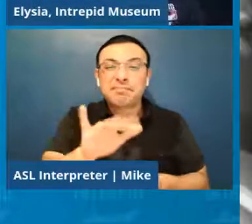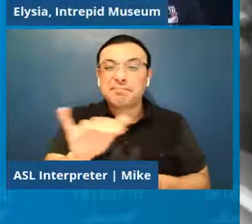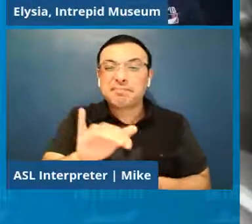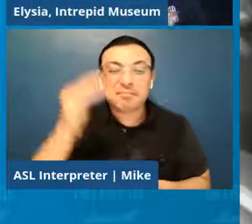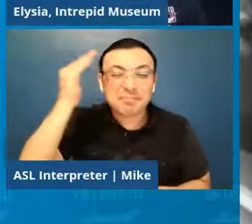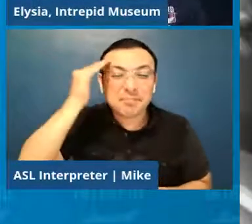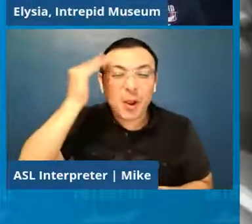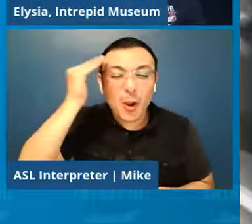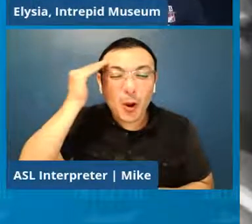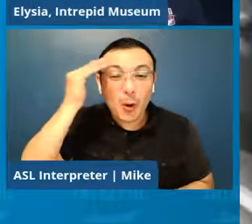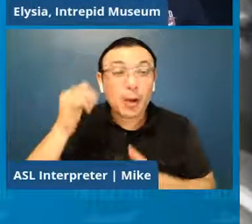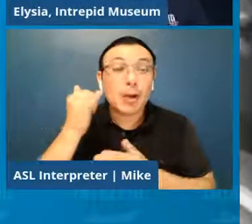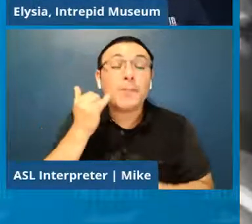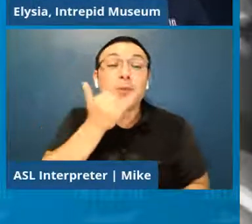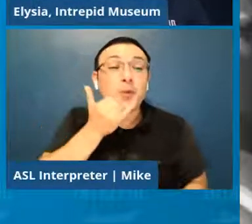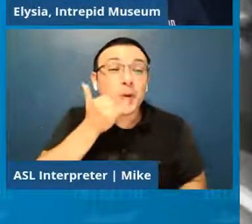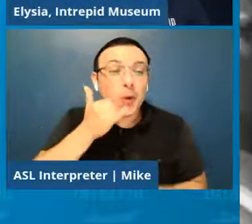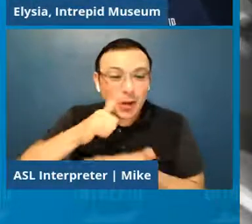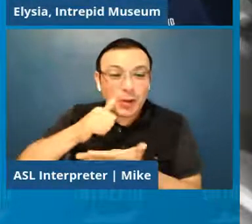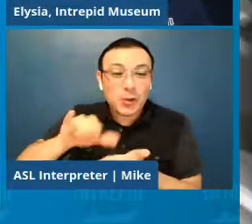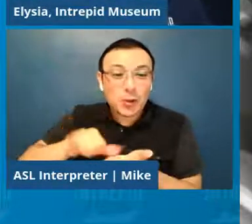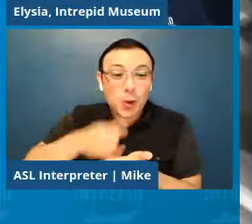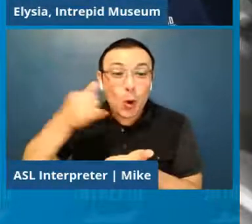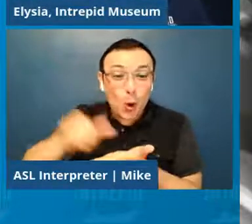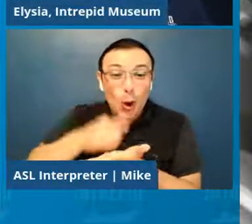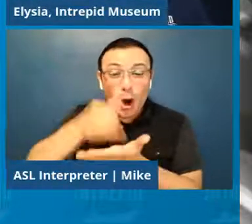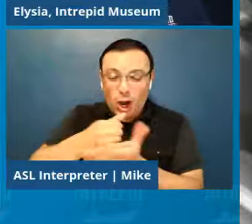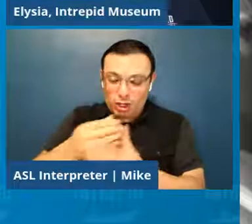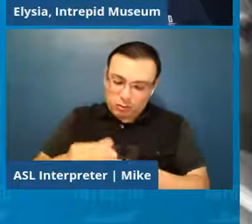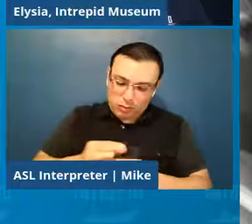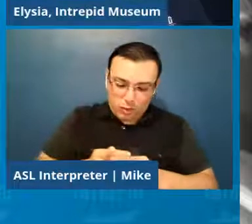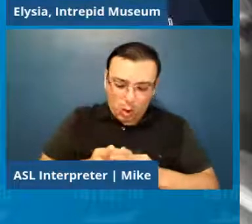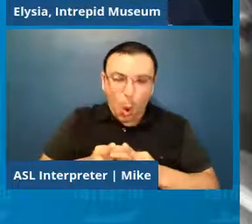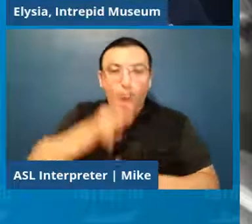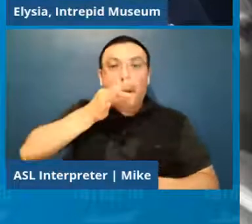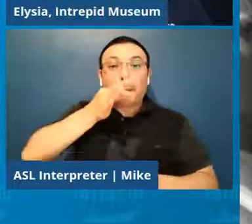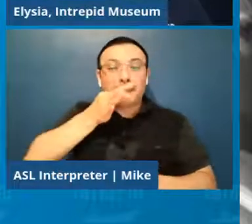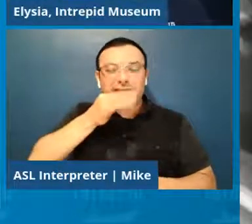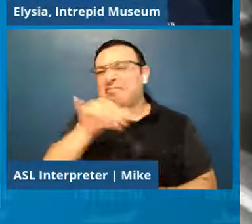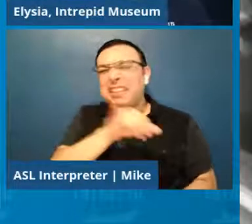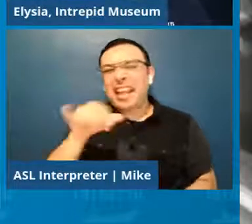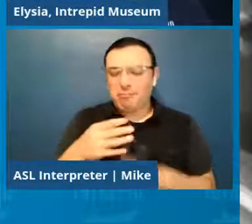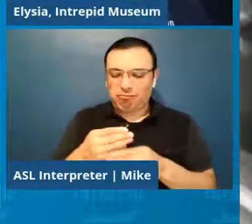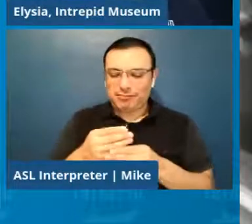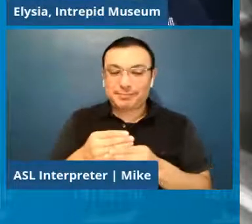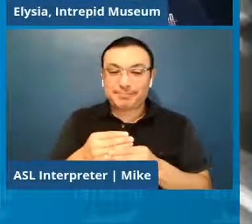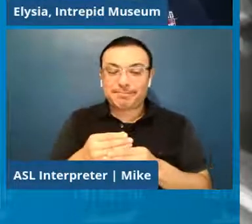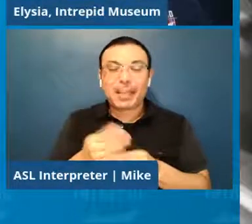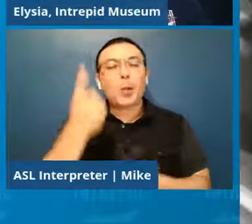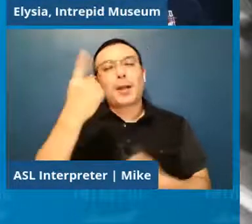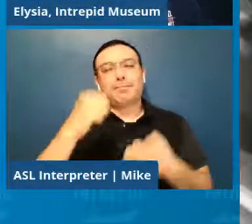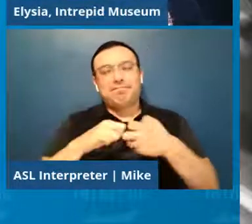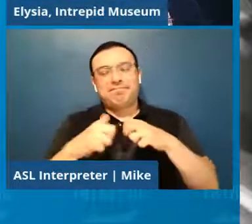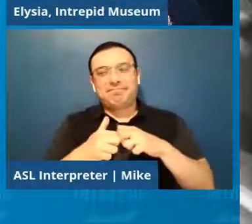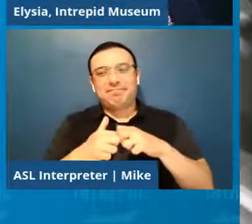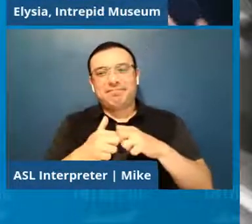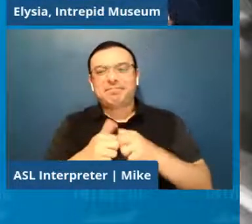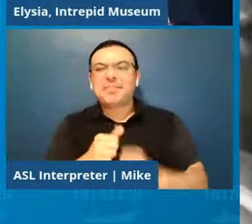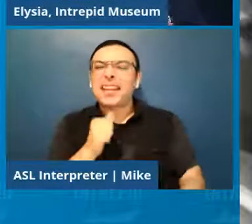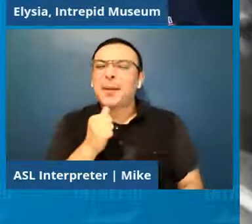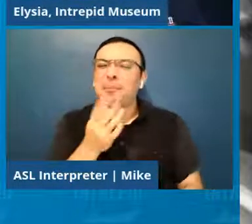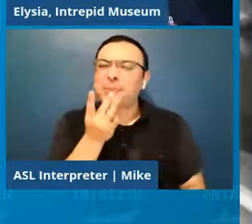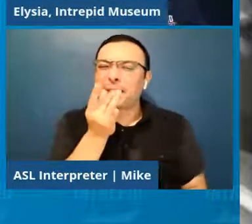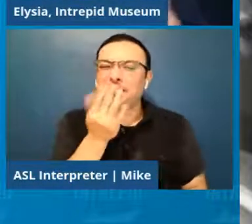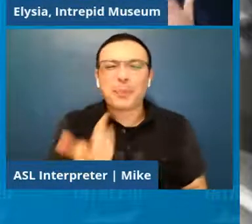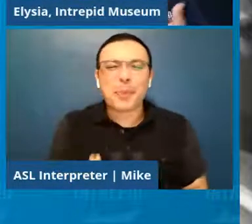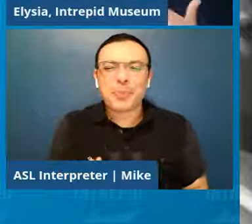yogurt in a tube. Suck it up like that. But overall, the food wasn't very appetizing. And they also kept running into